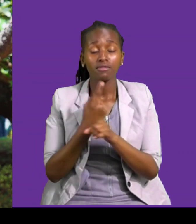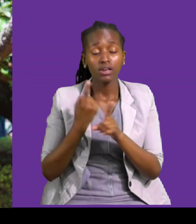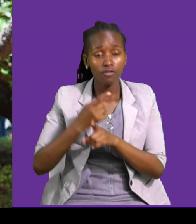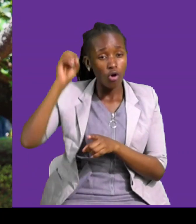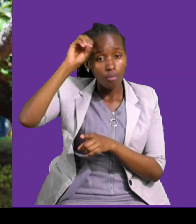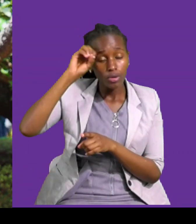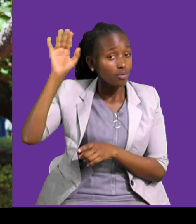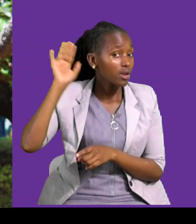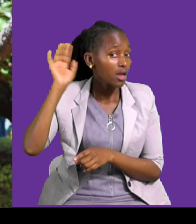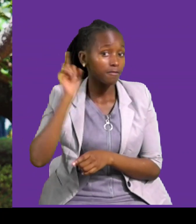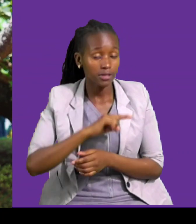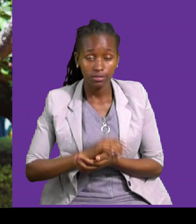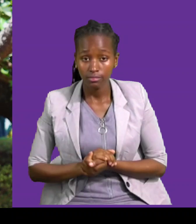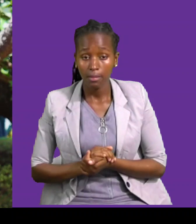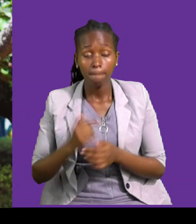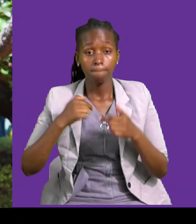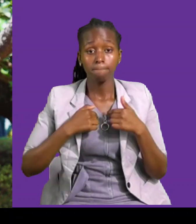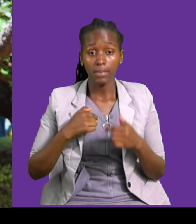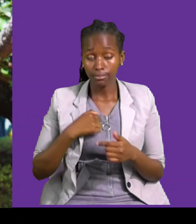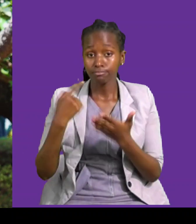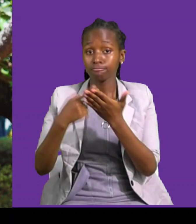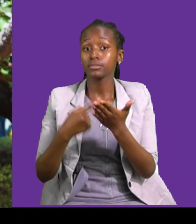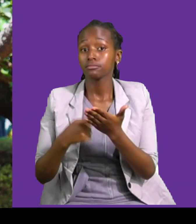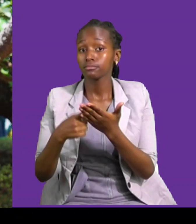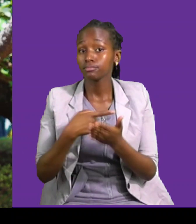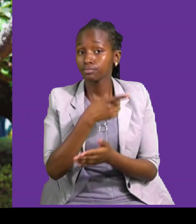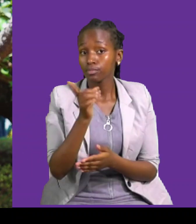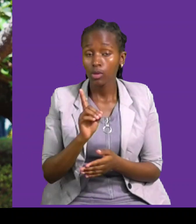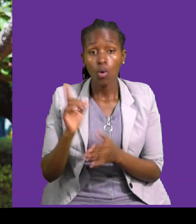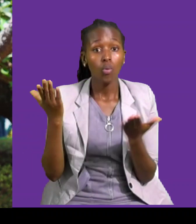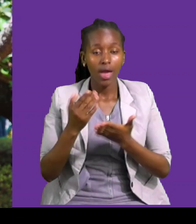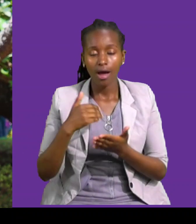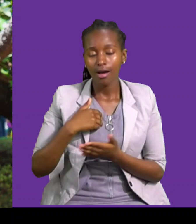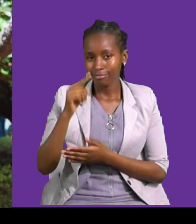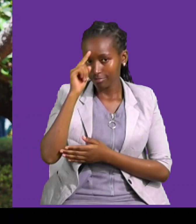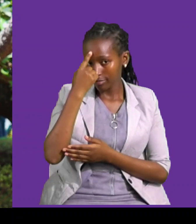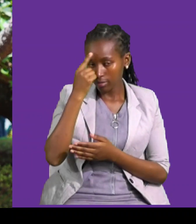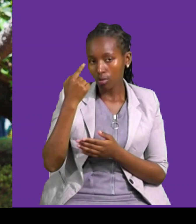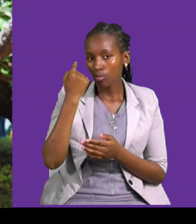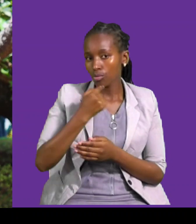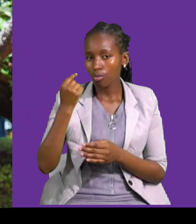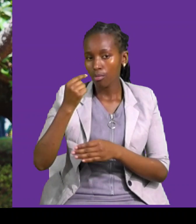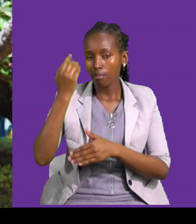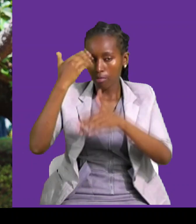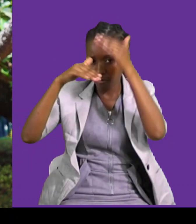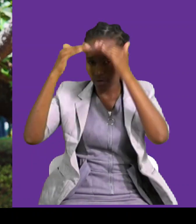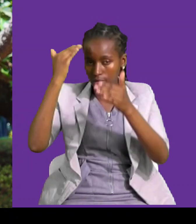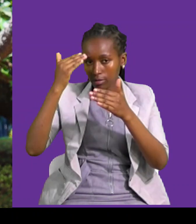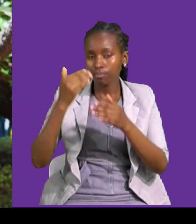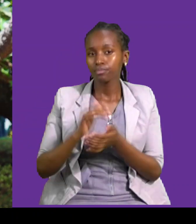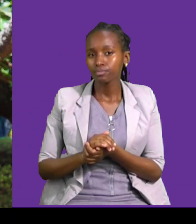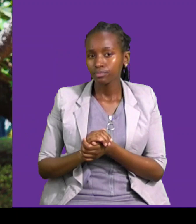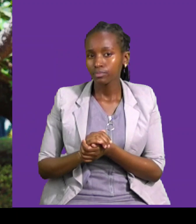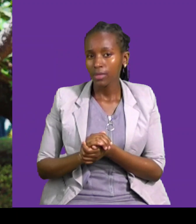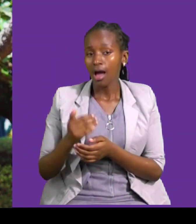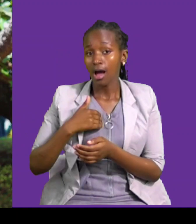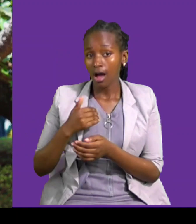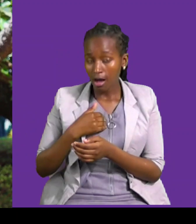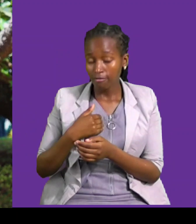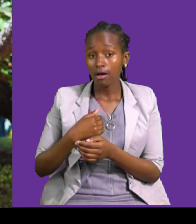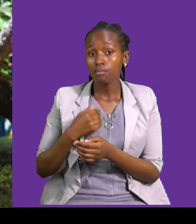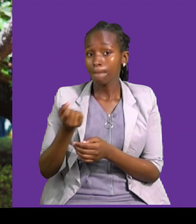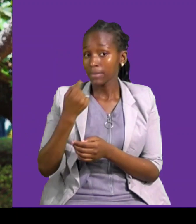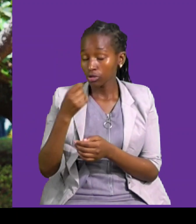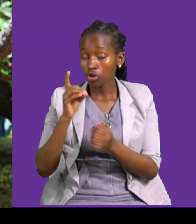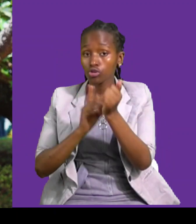I'm talking with you right now, and in the auditorium we're having Professor Hartley. She's a professor at Yale. She's a medical doctor from South Africa